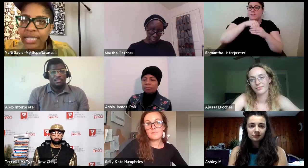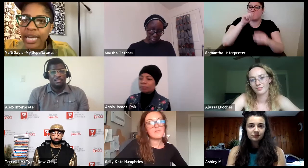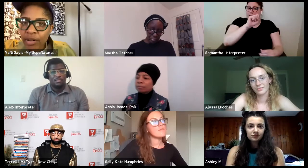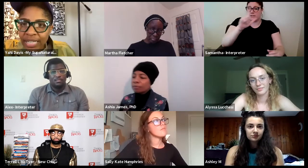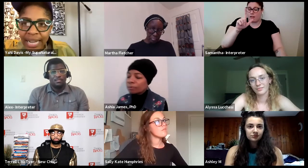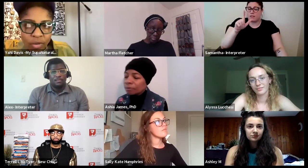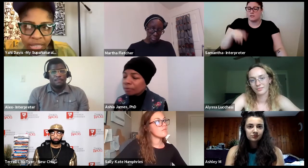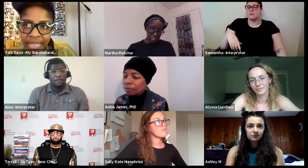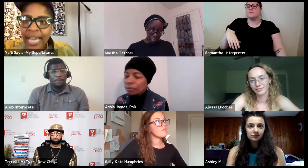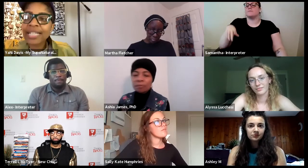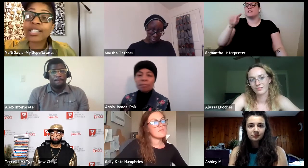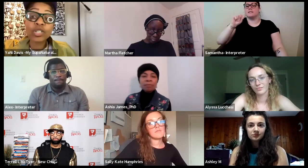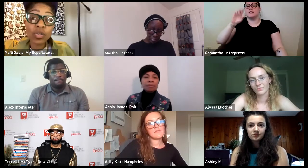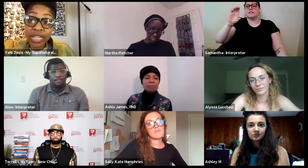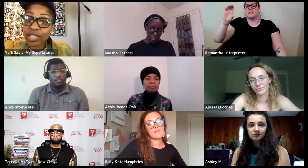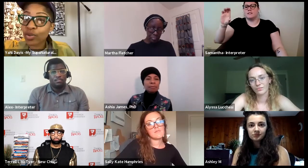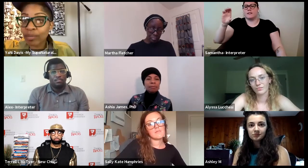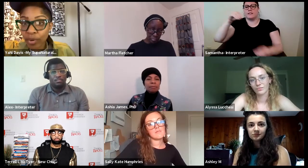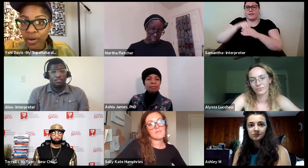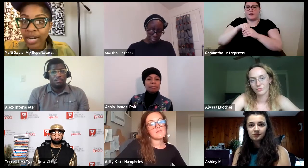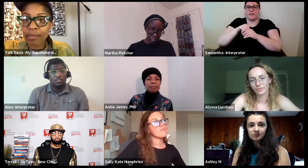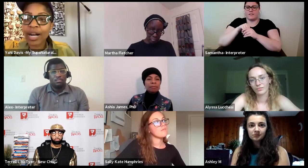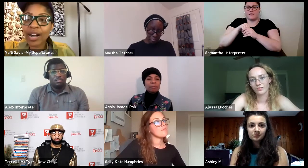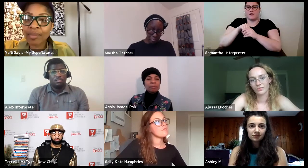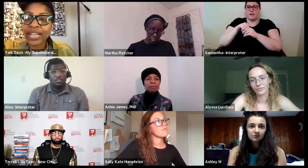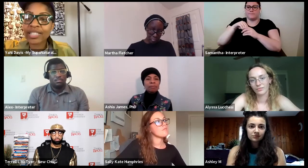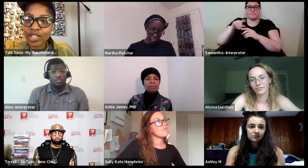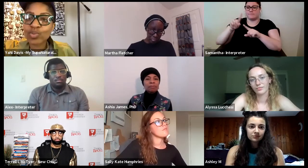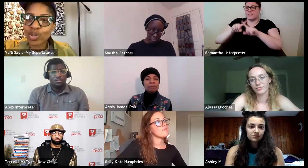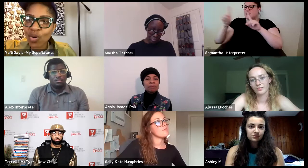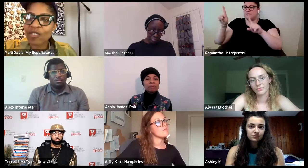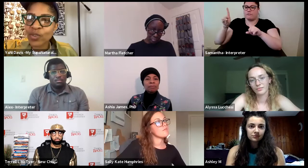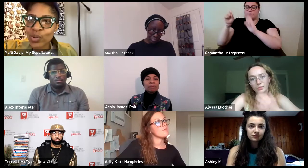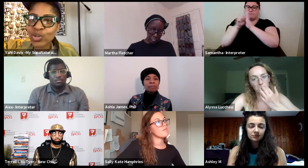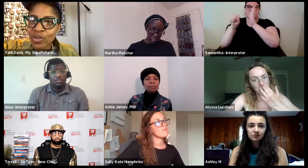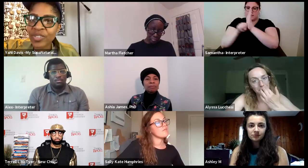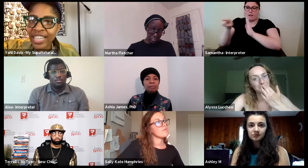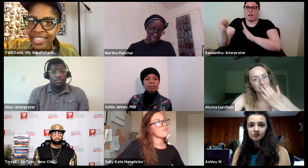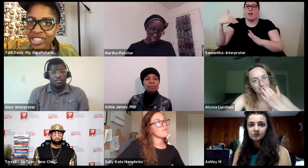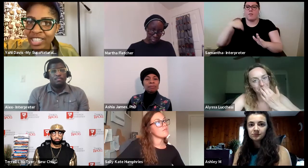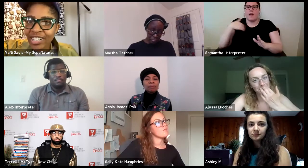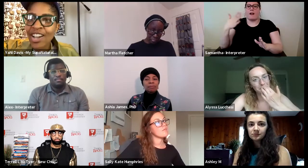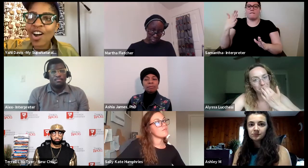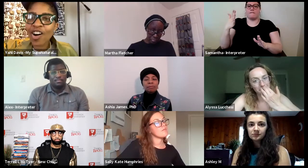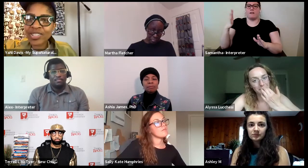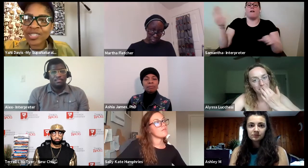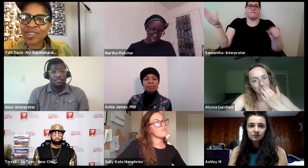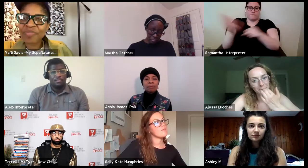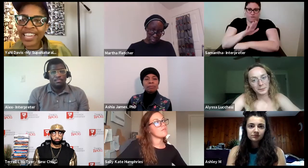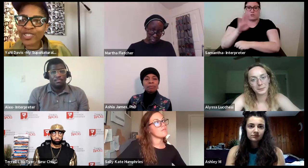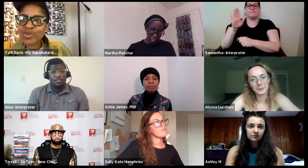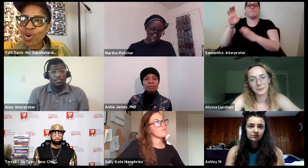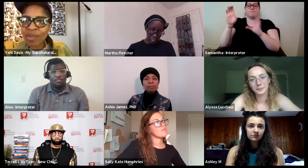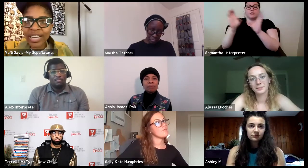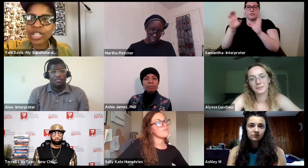TCC in Tarrant County has an associate's degree program that does result in full certification.